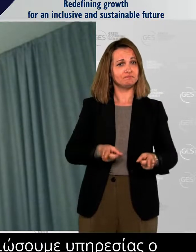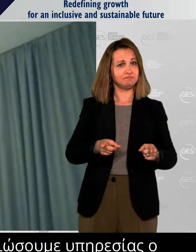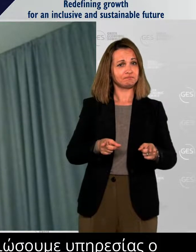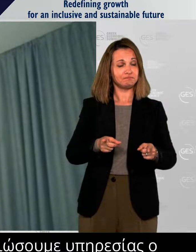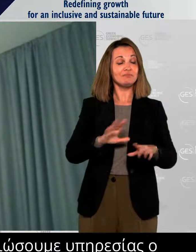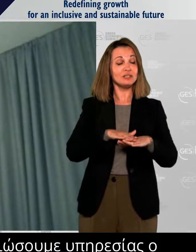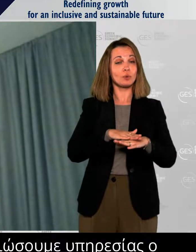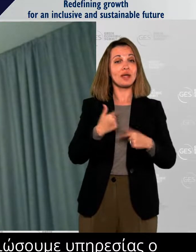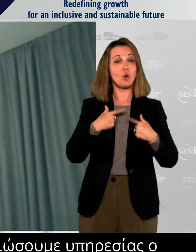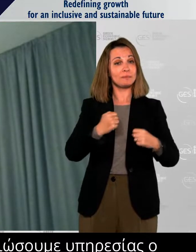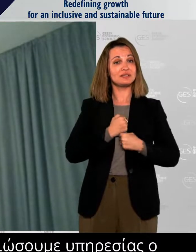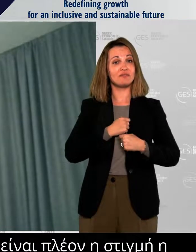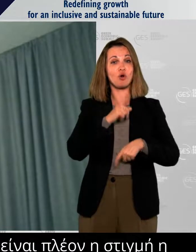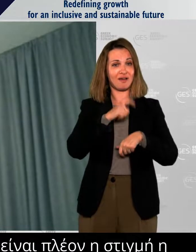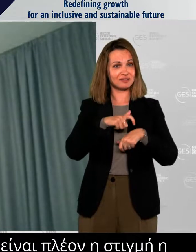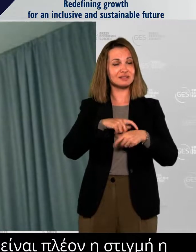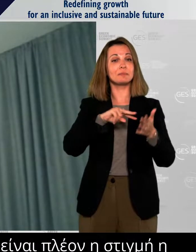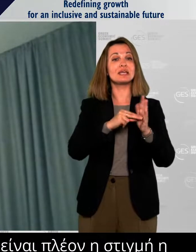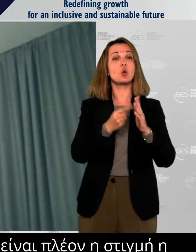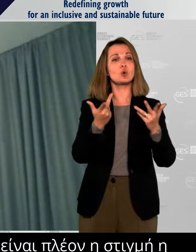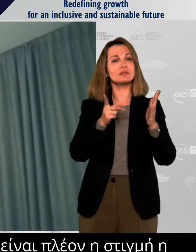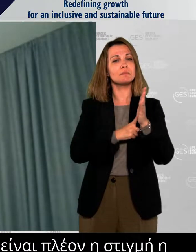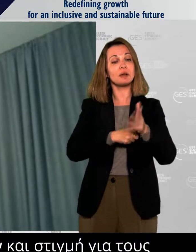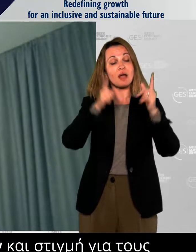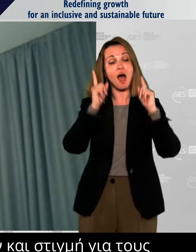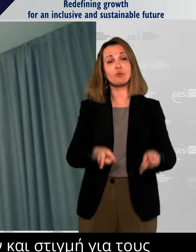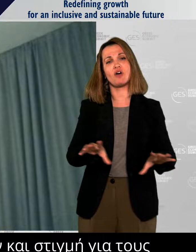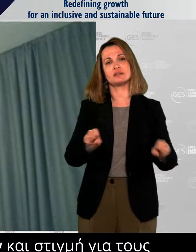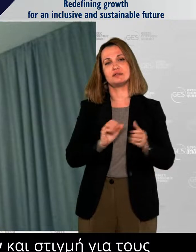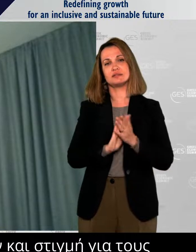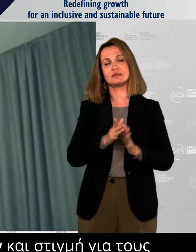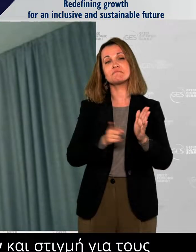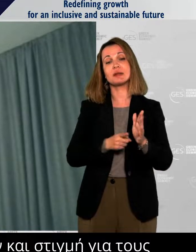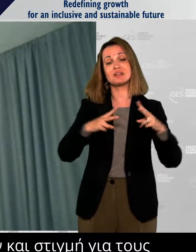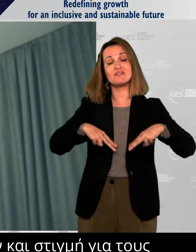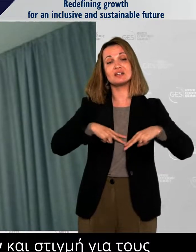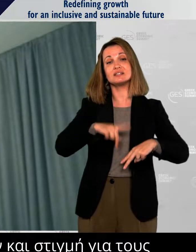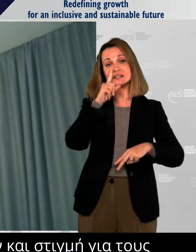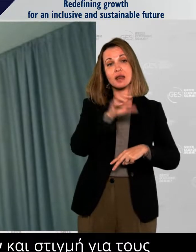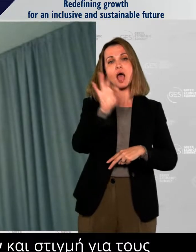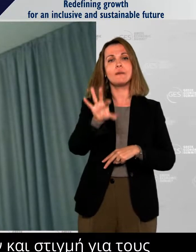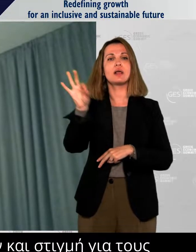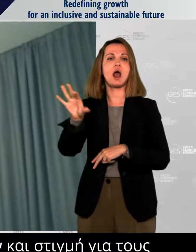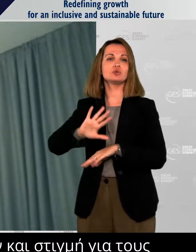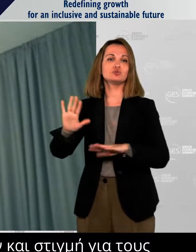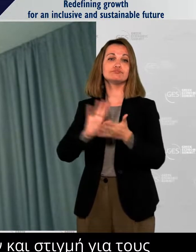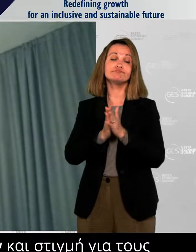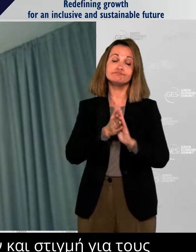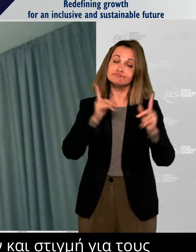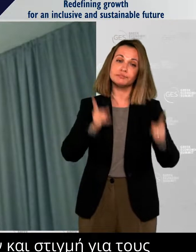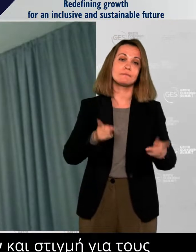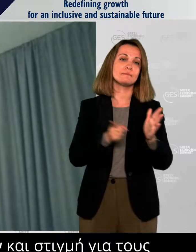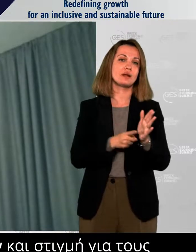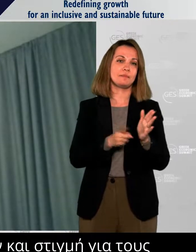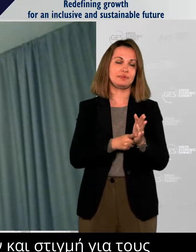and cities and governments to make choices. Because in the world we are living, we have to make